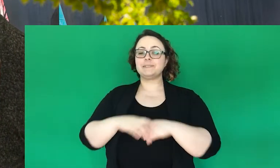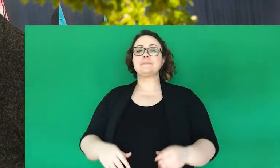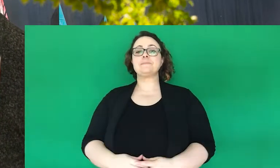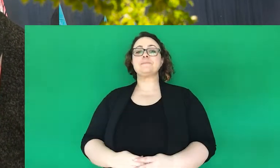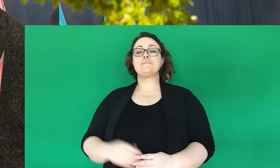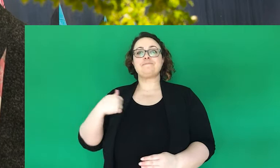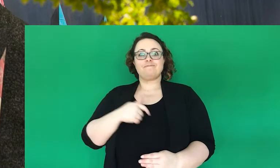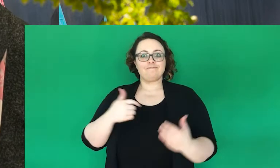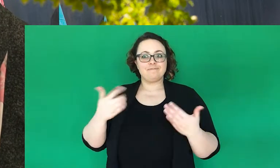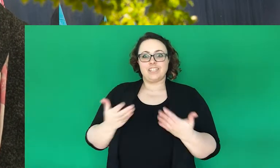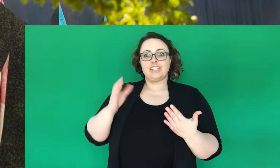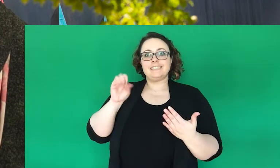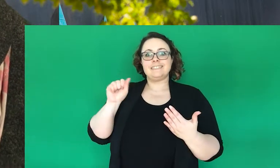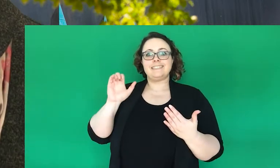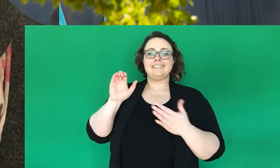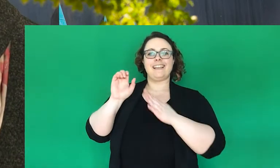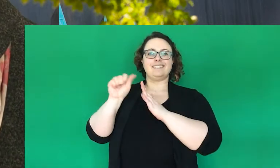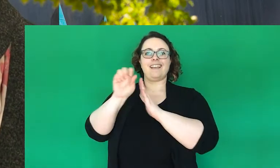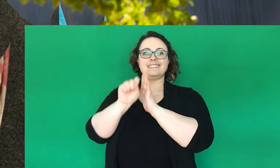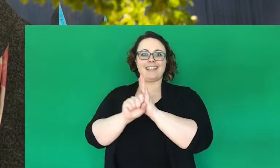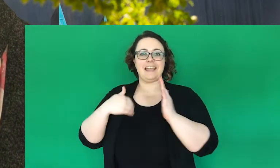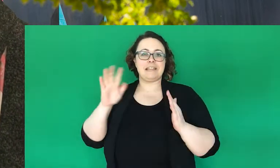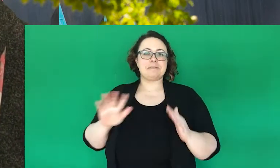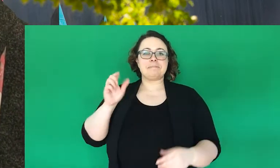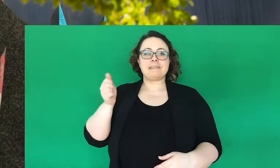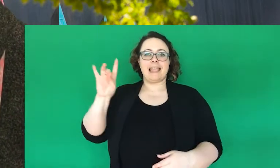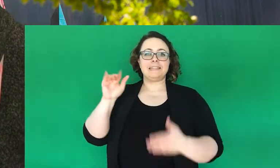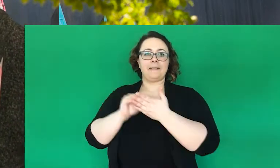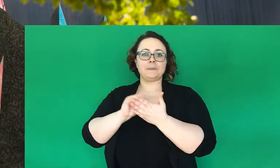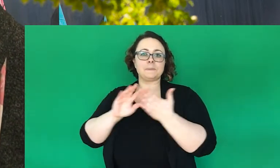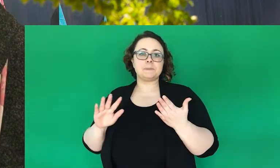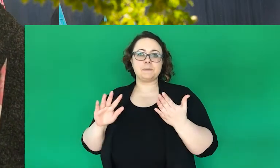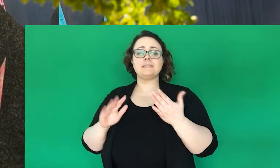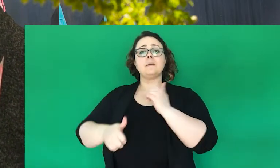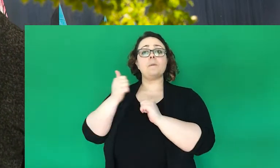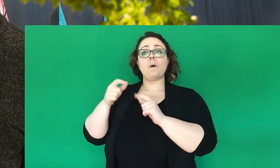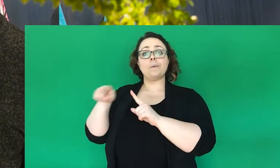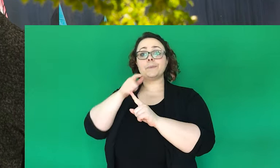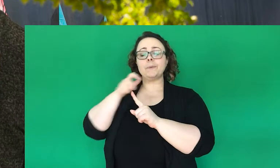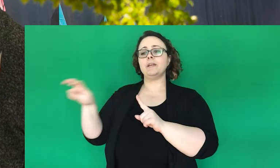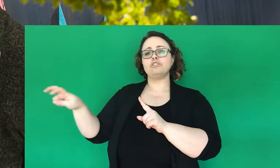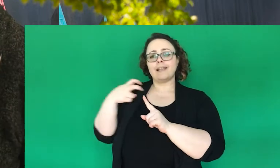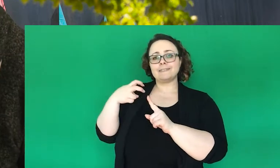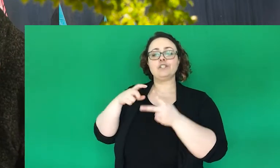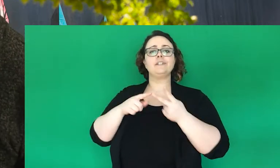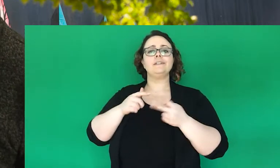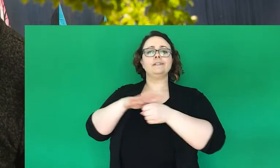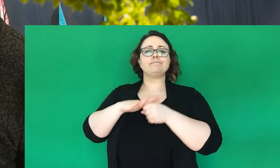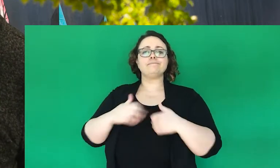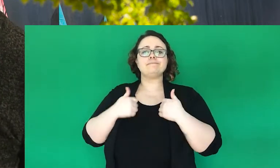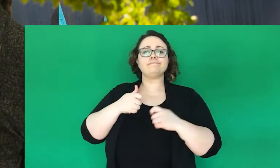English, we had only about 18,000 students, primarily transfer and